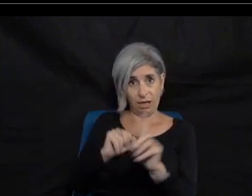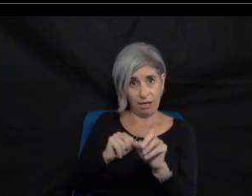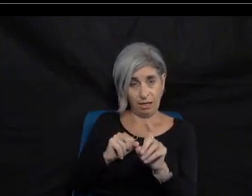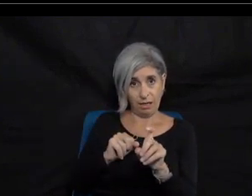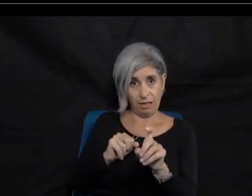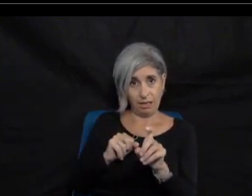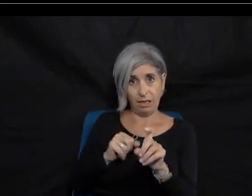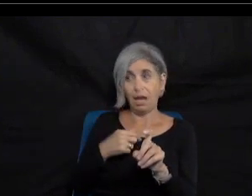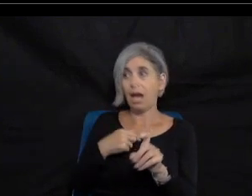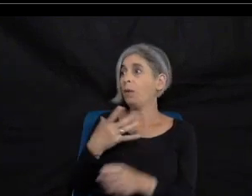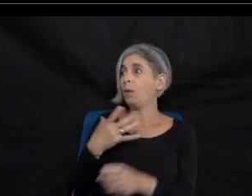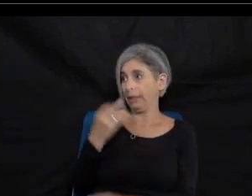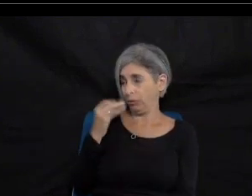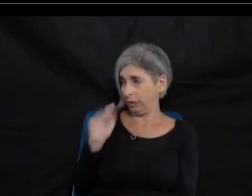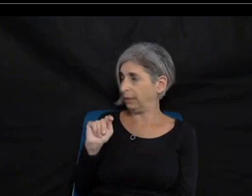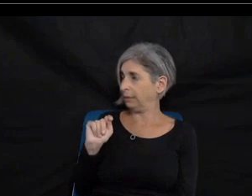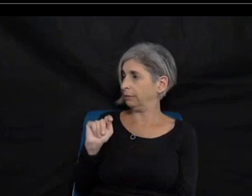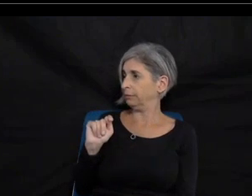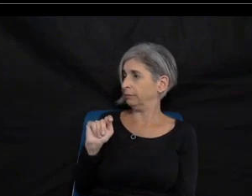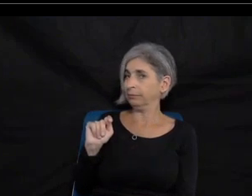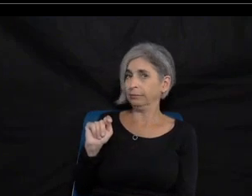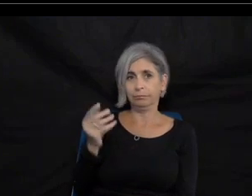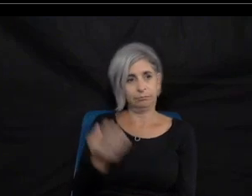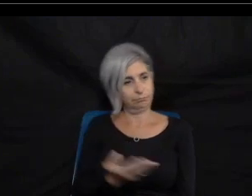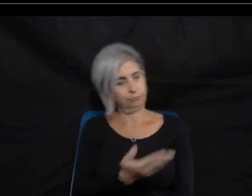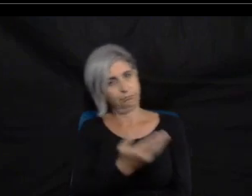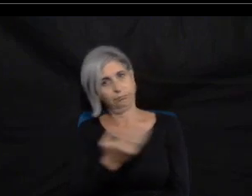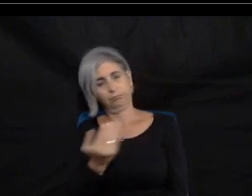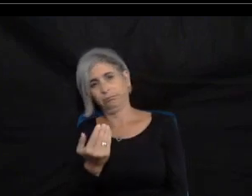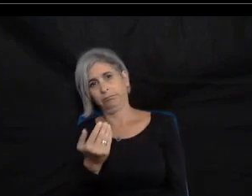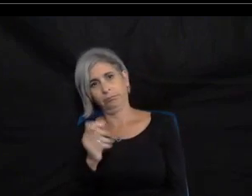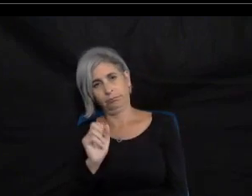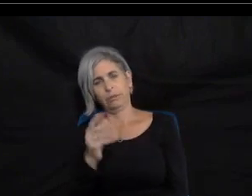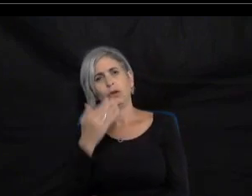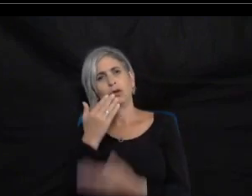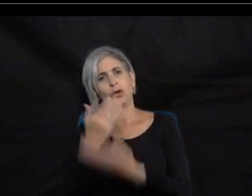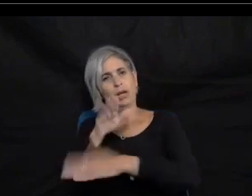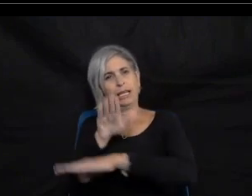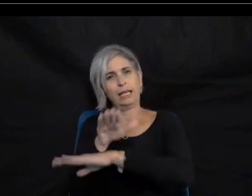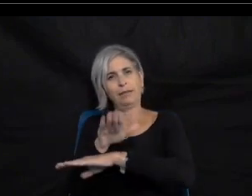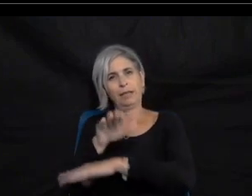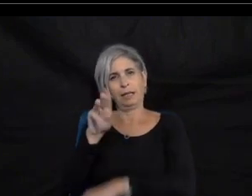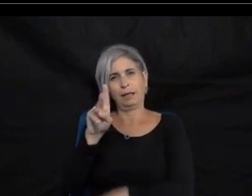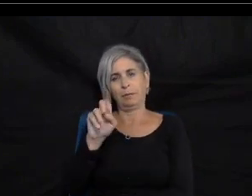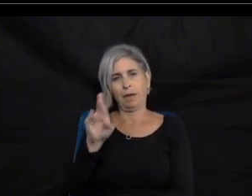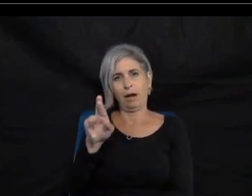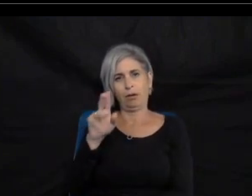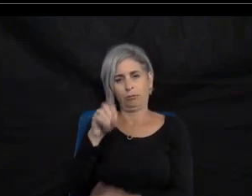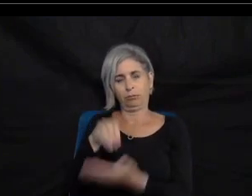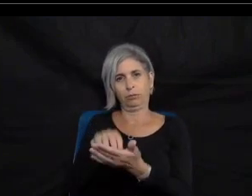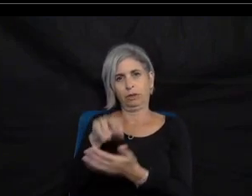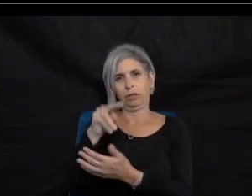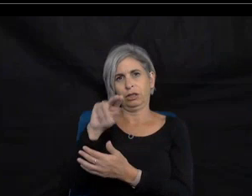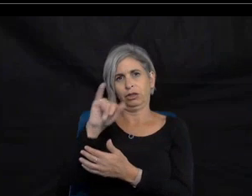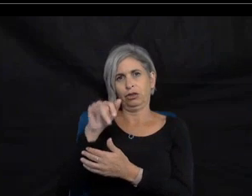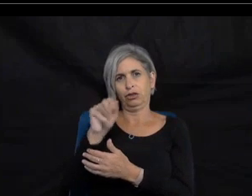like to see it. Okay, just a second. Good evening, Mr. Mayor. For the record, John